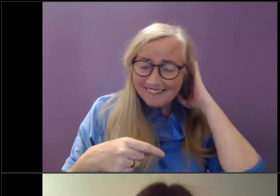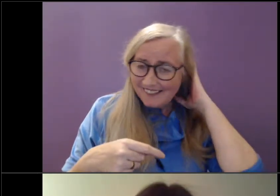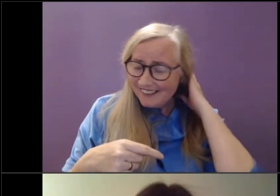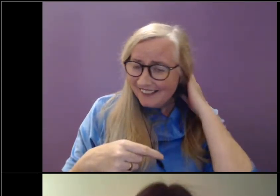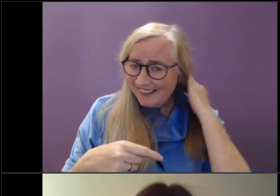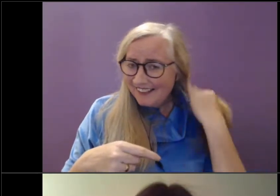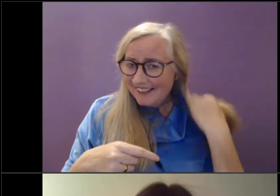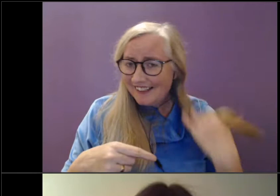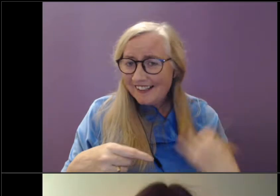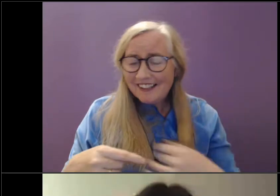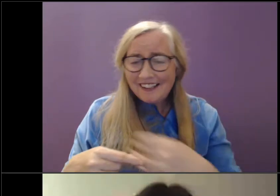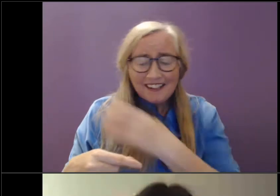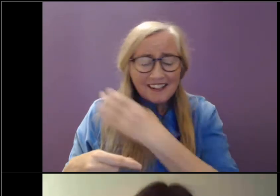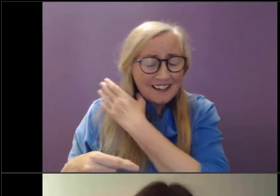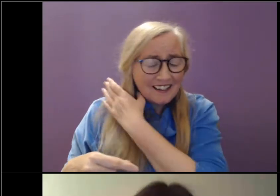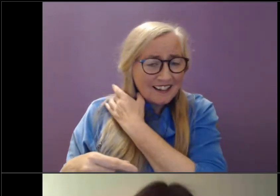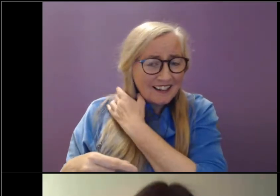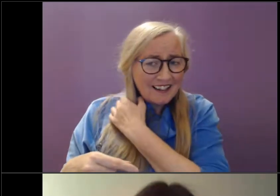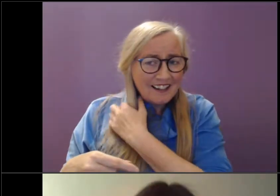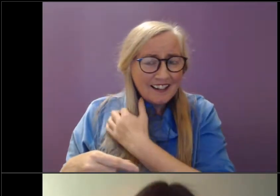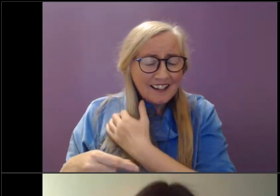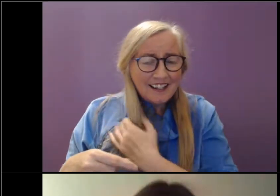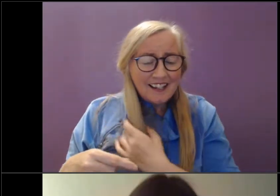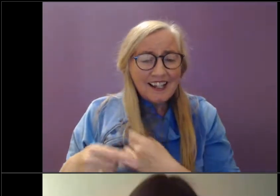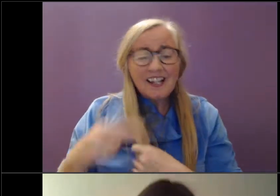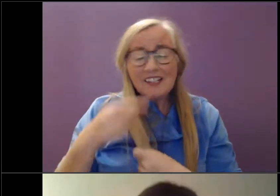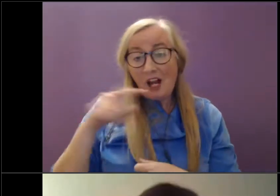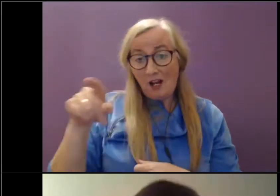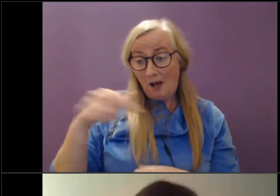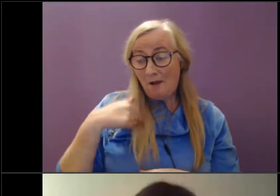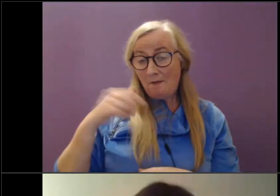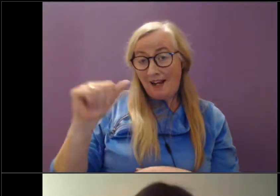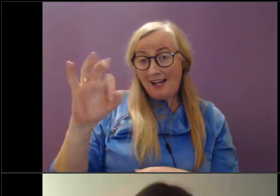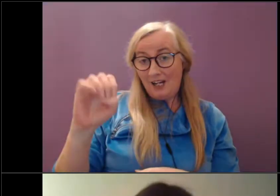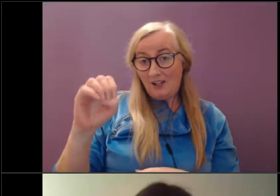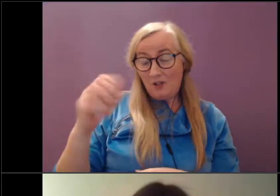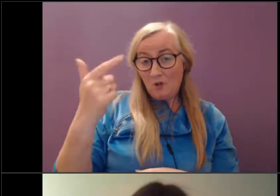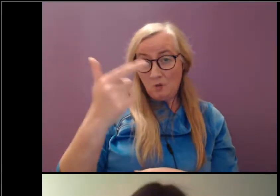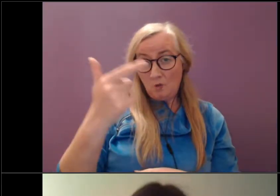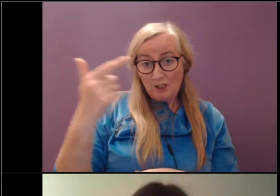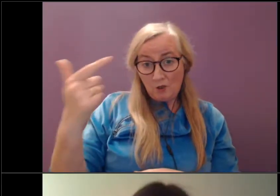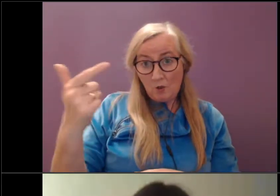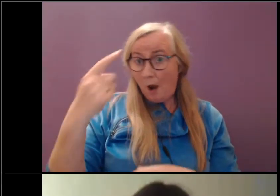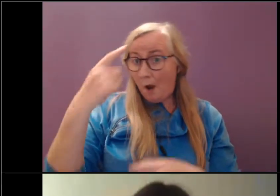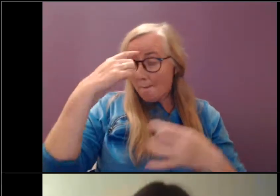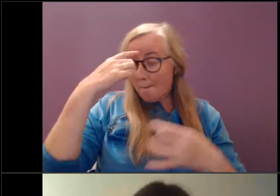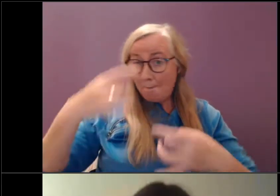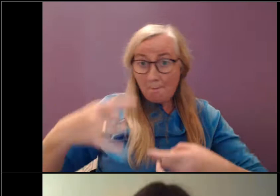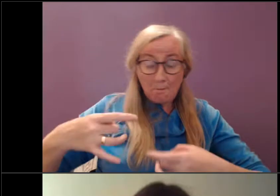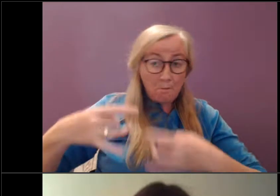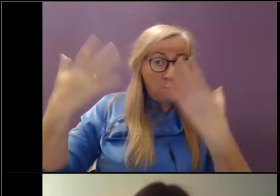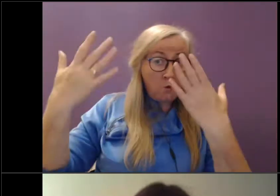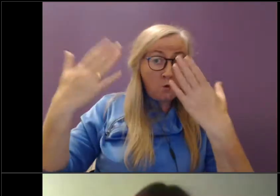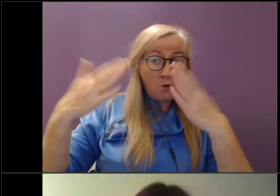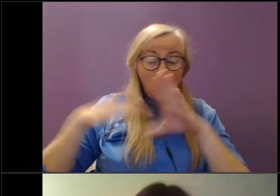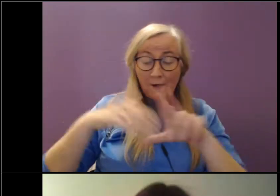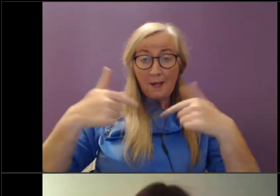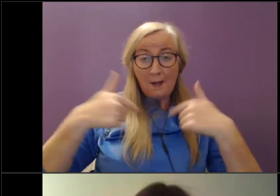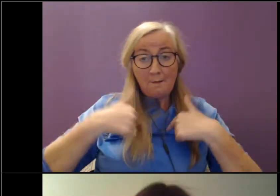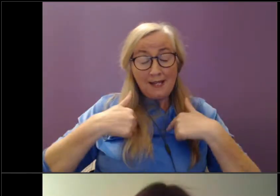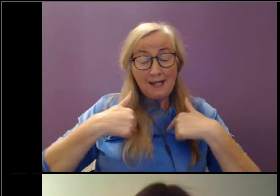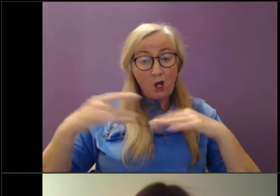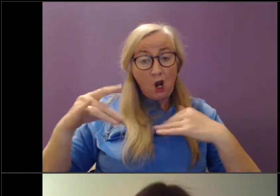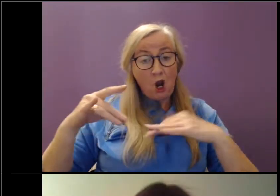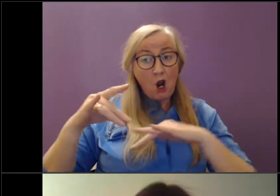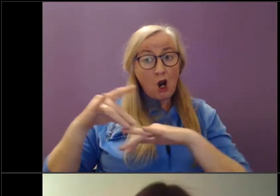here for you if you want to take it. So it says, I have a 22-year-old who loses it with myself and my husband and is pretty